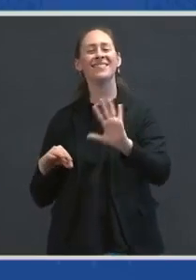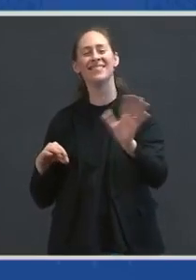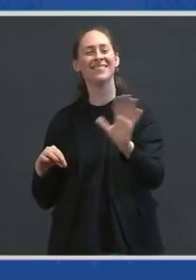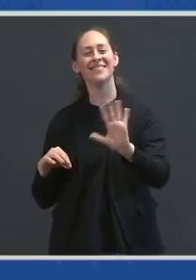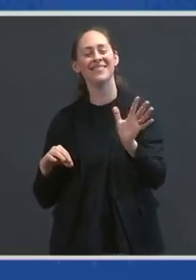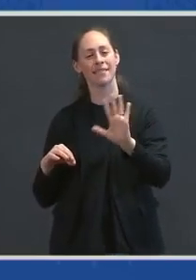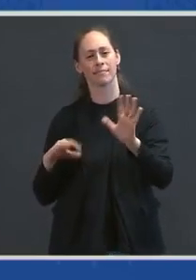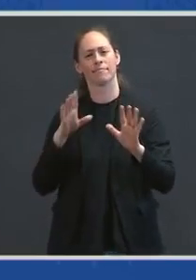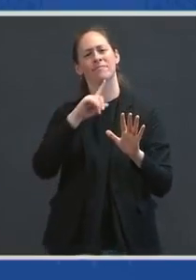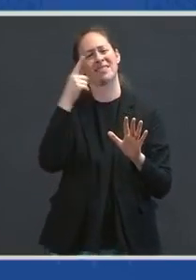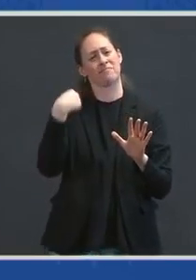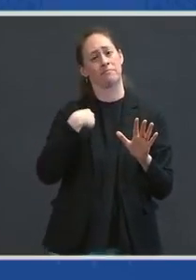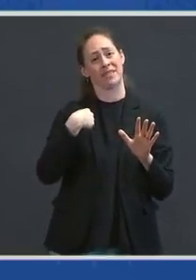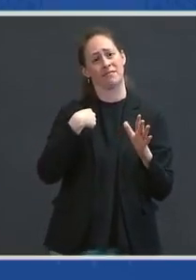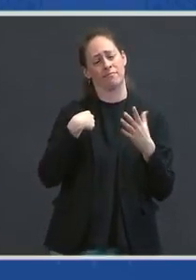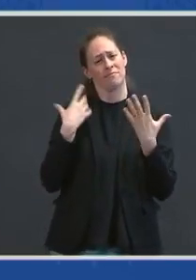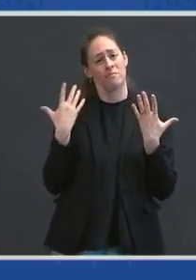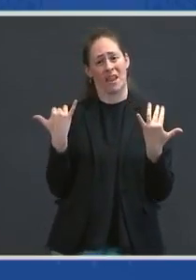the next